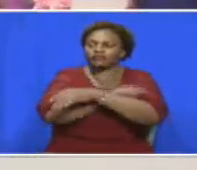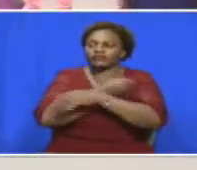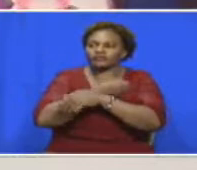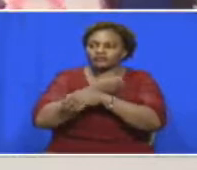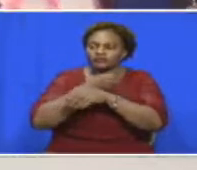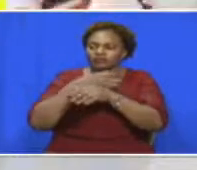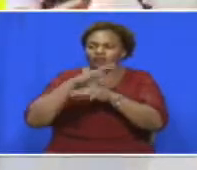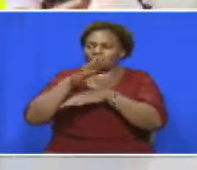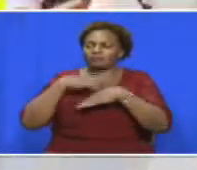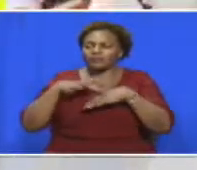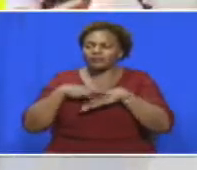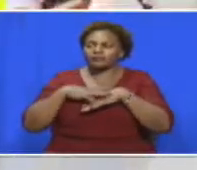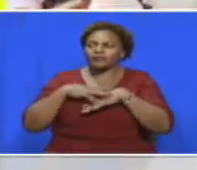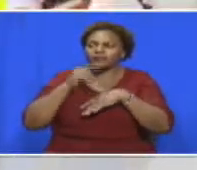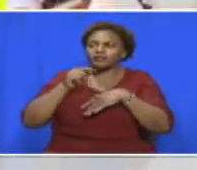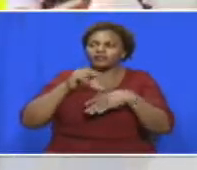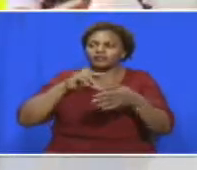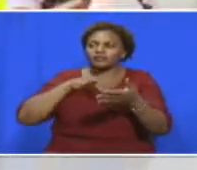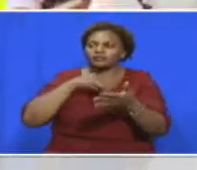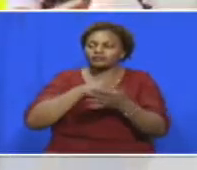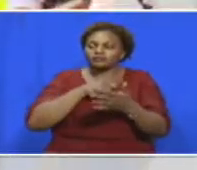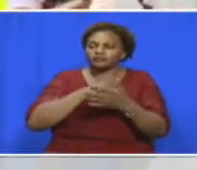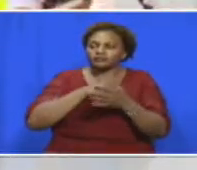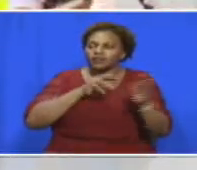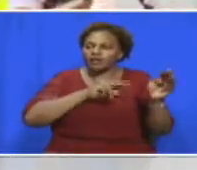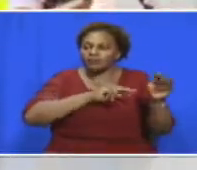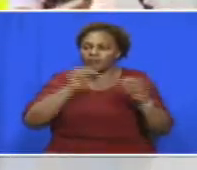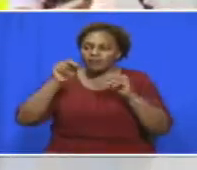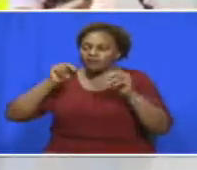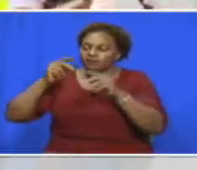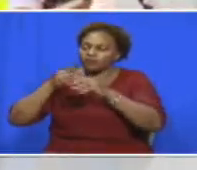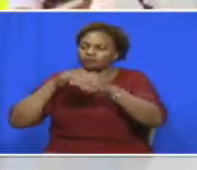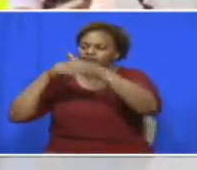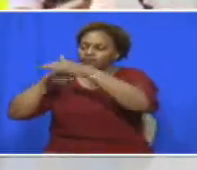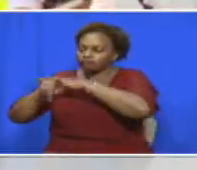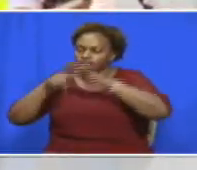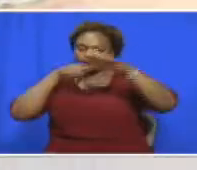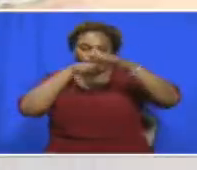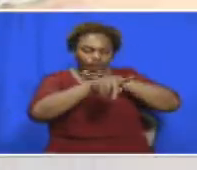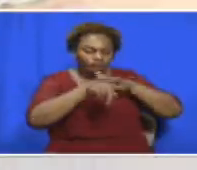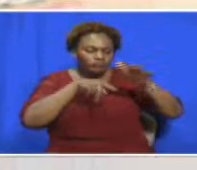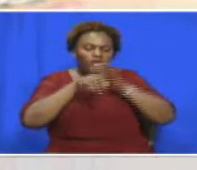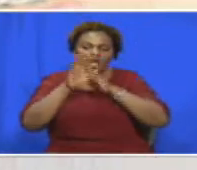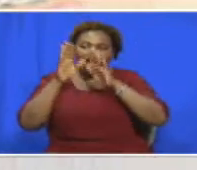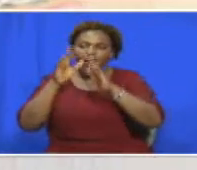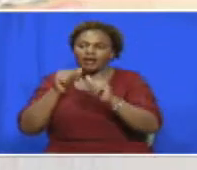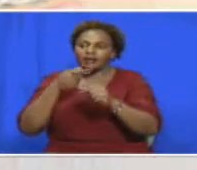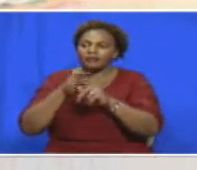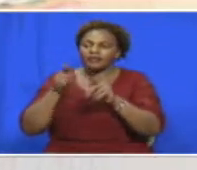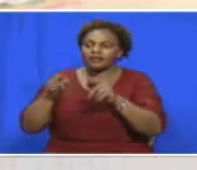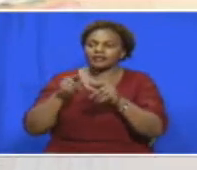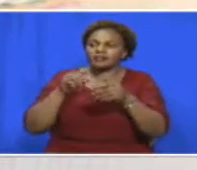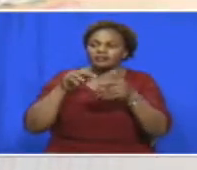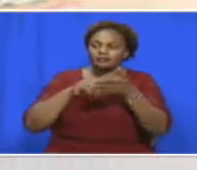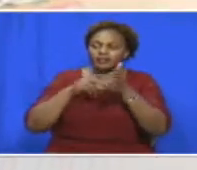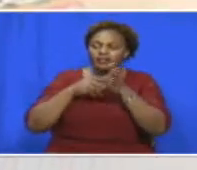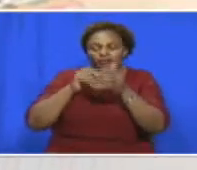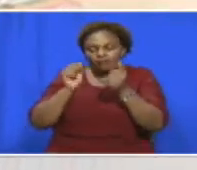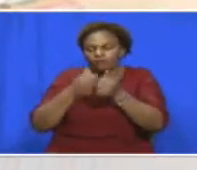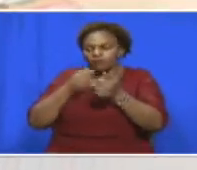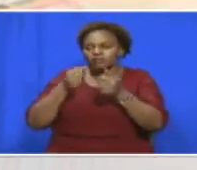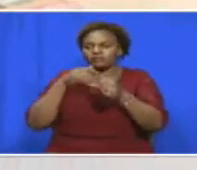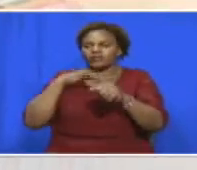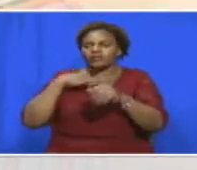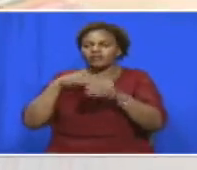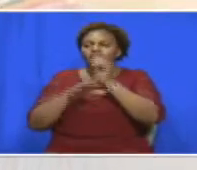targeting everybody. This may involve moving from door to door. However, this approach may not be feasible because